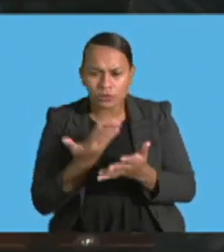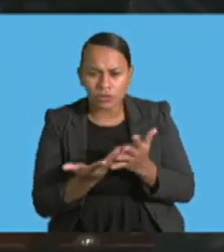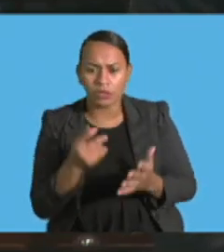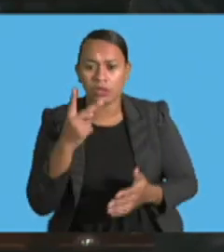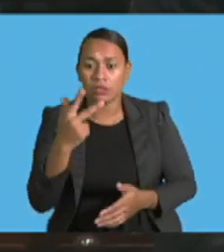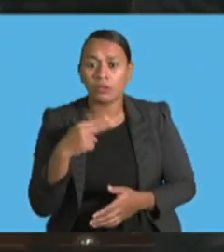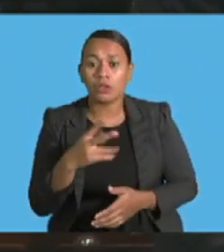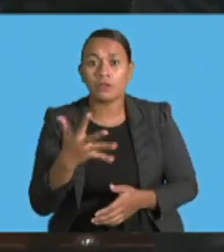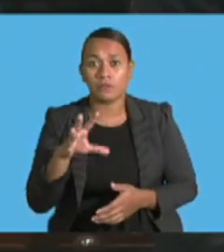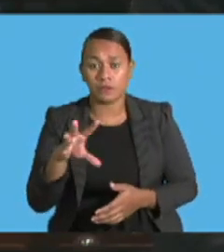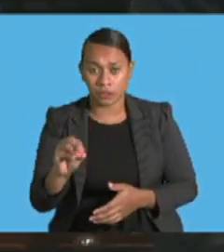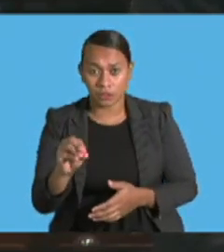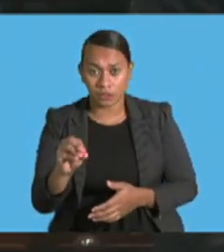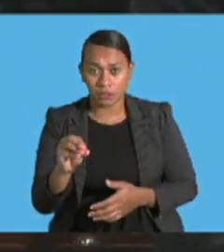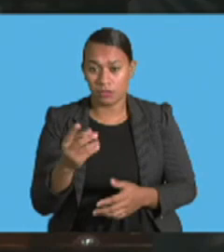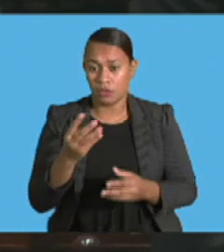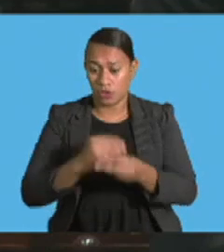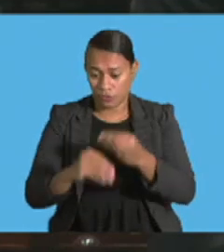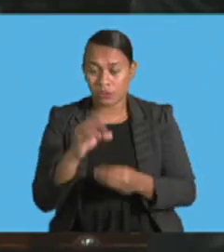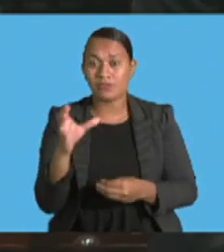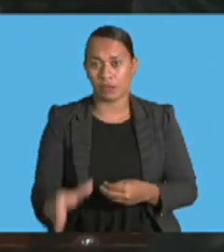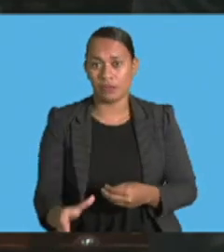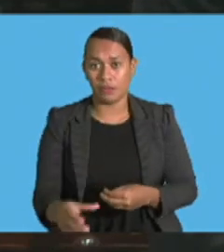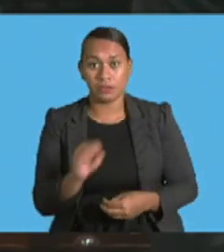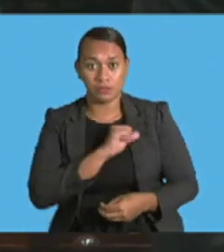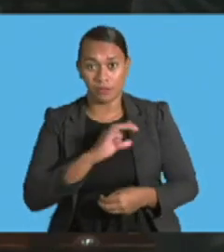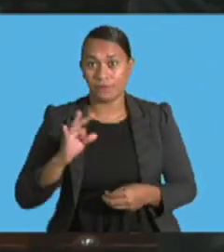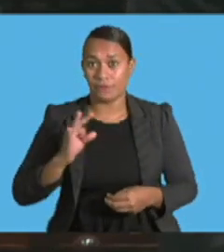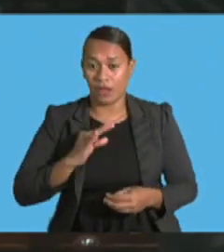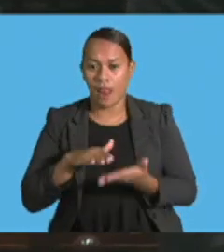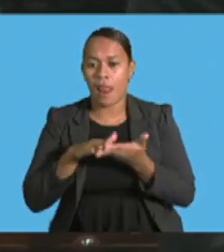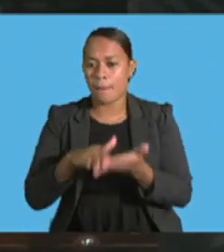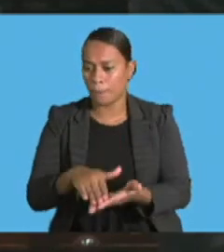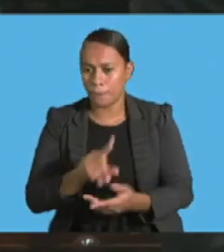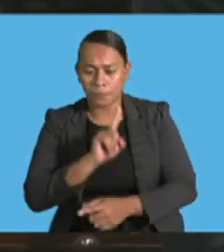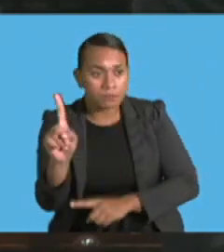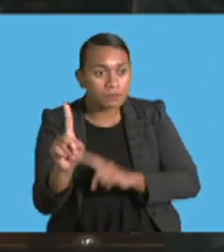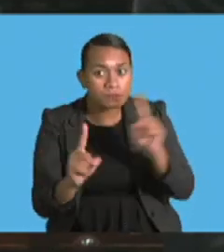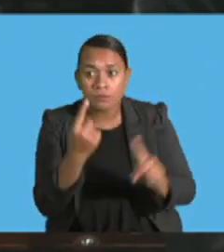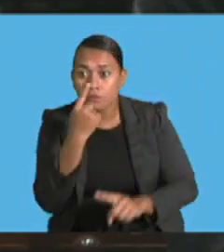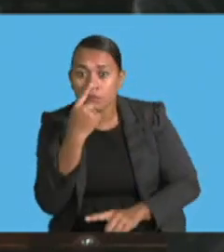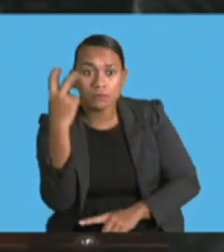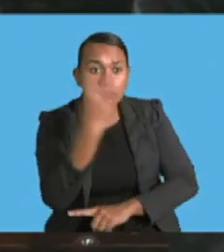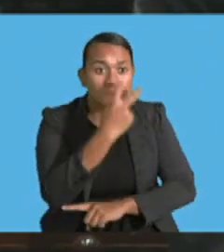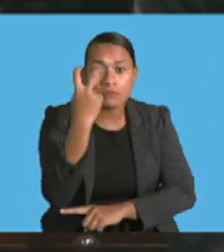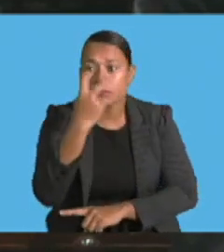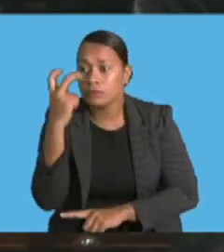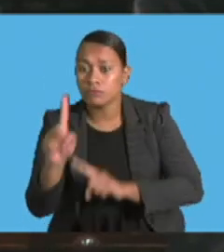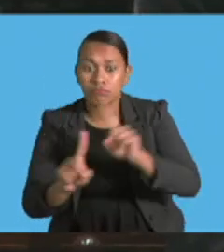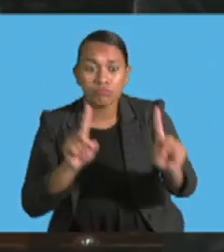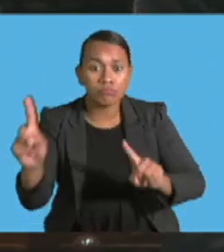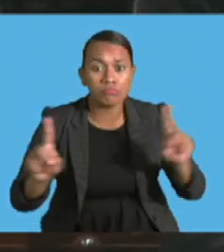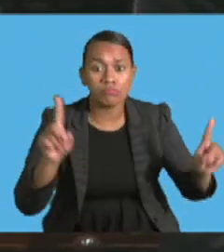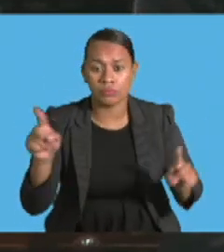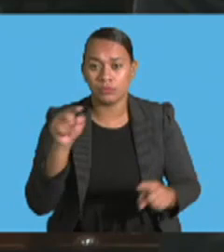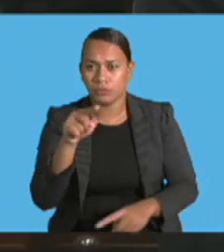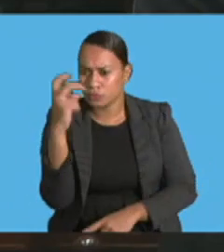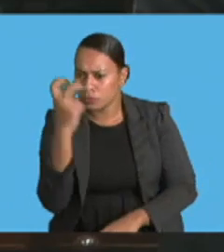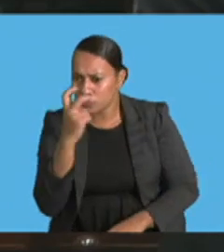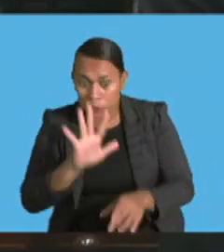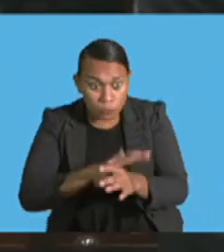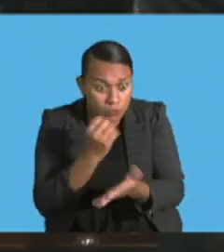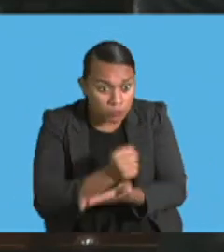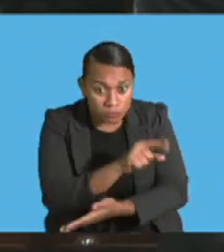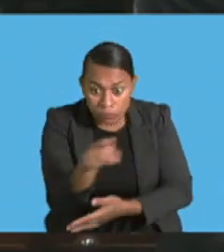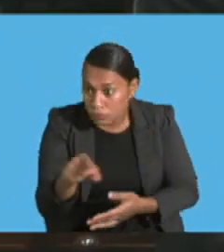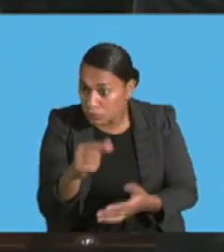litter prevention officers to help enforce the Litter Act 2008. Now, Mr. Speaker say, we intend